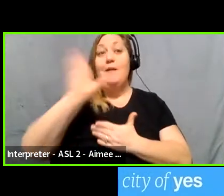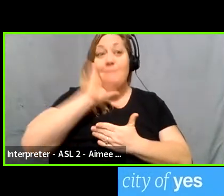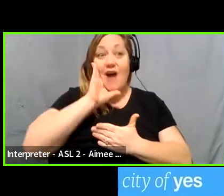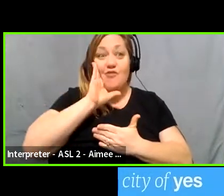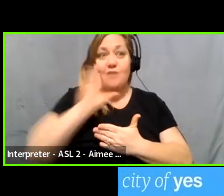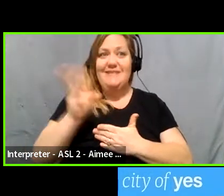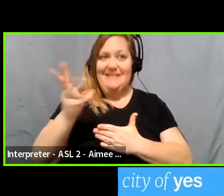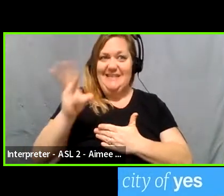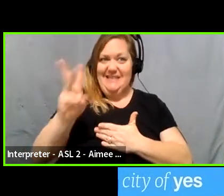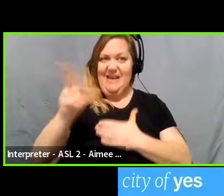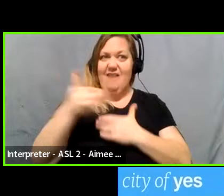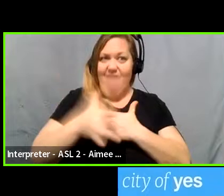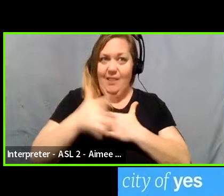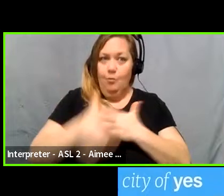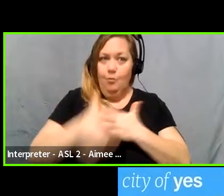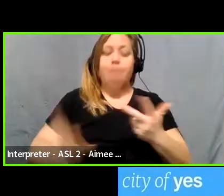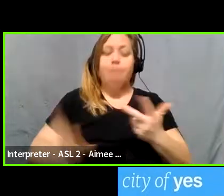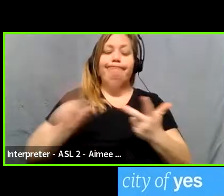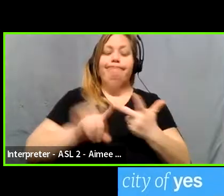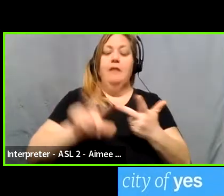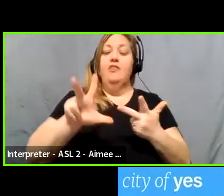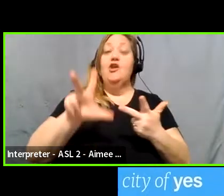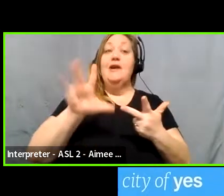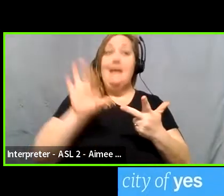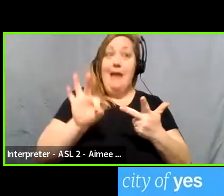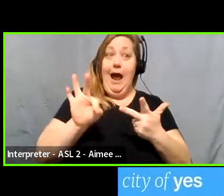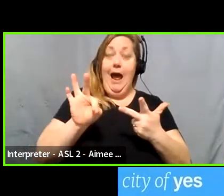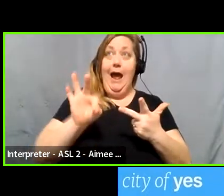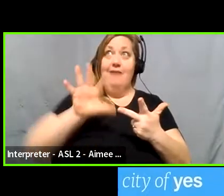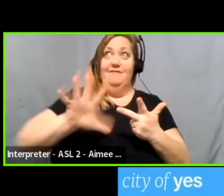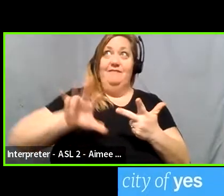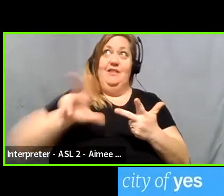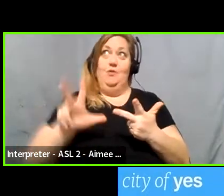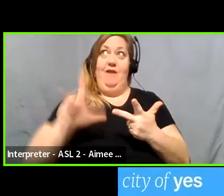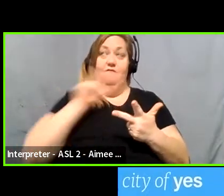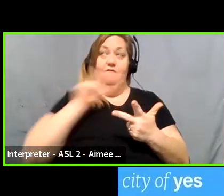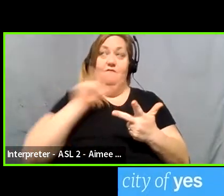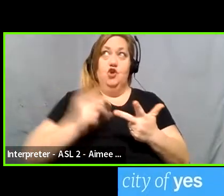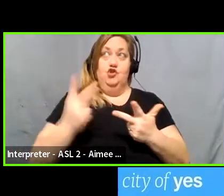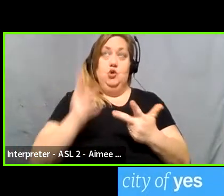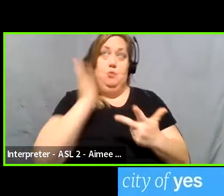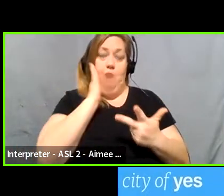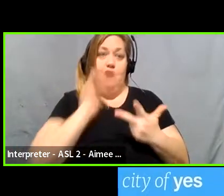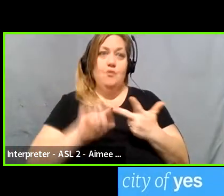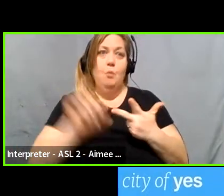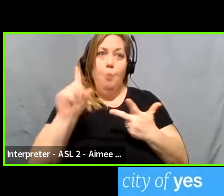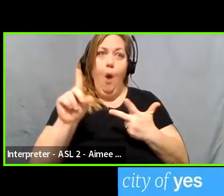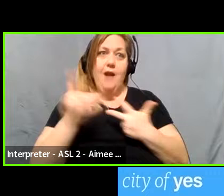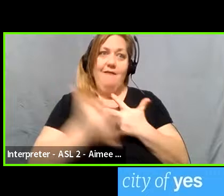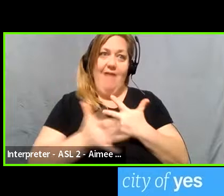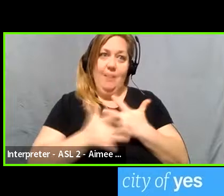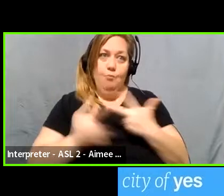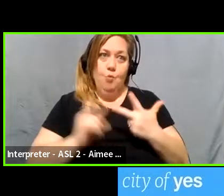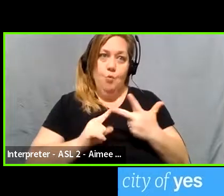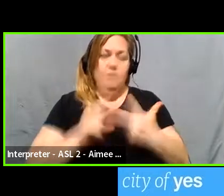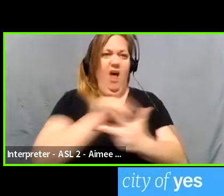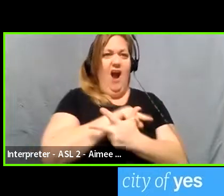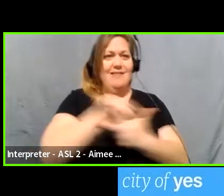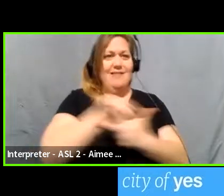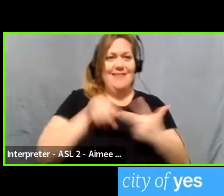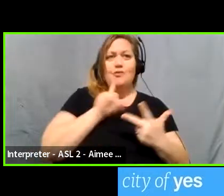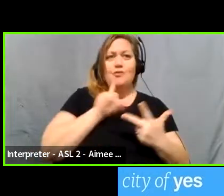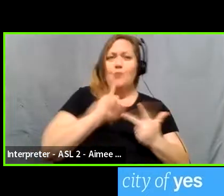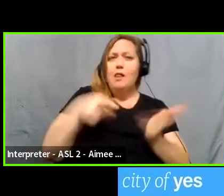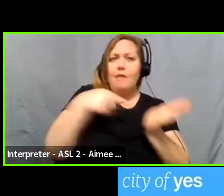which there are one available on these real